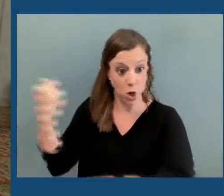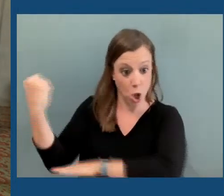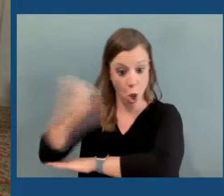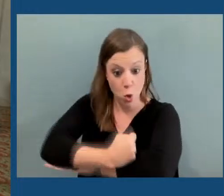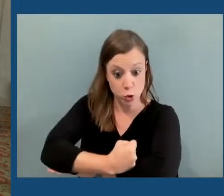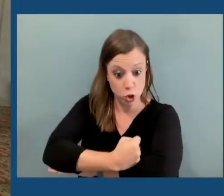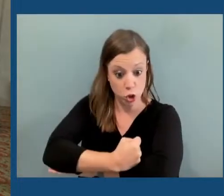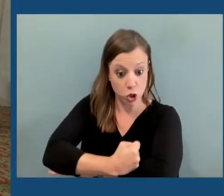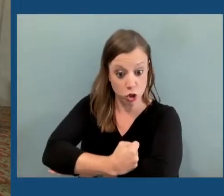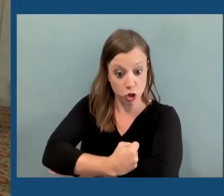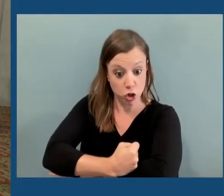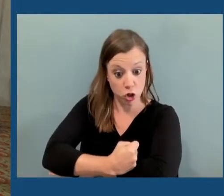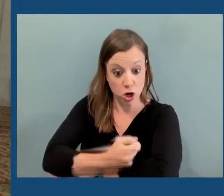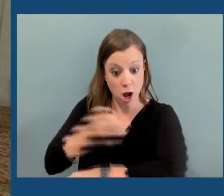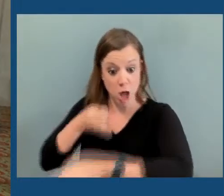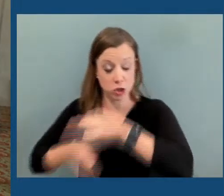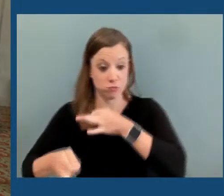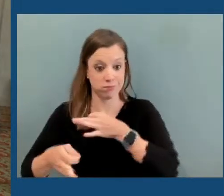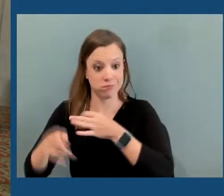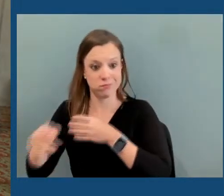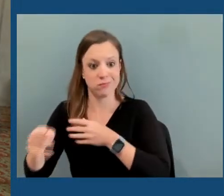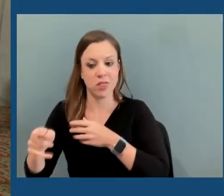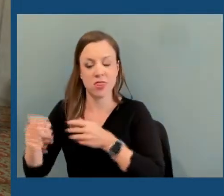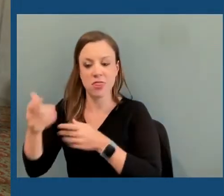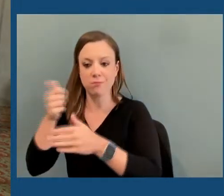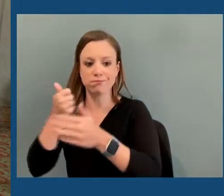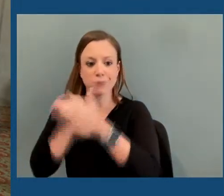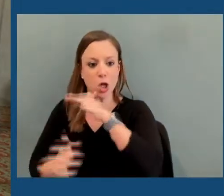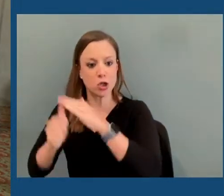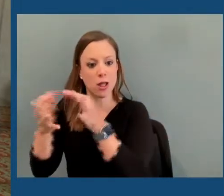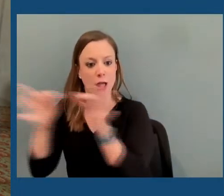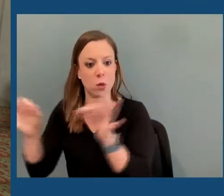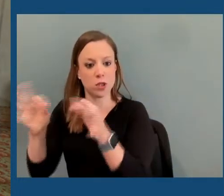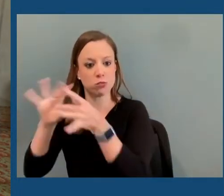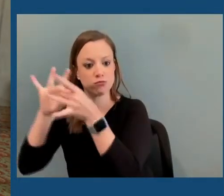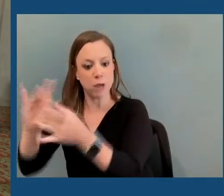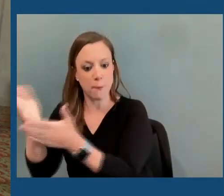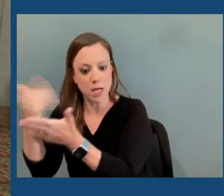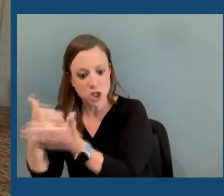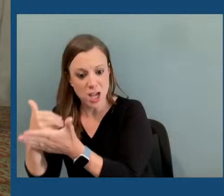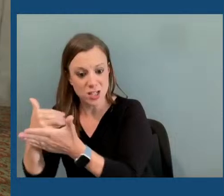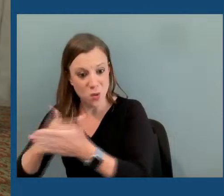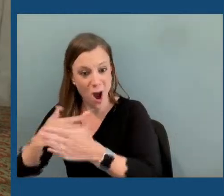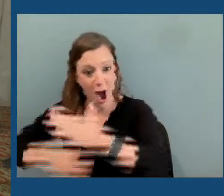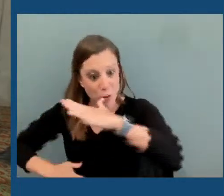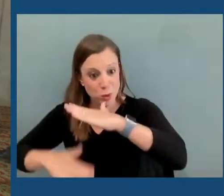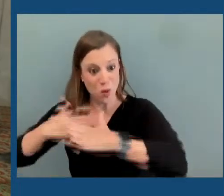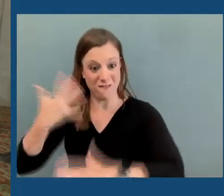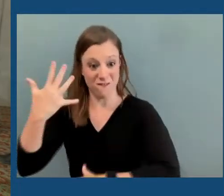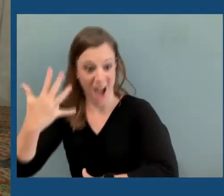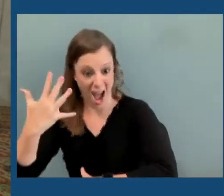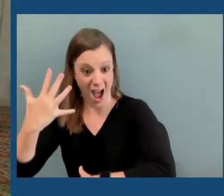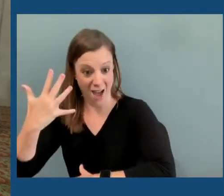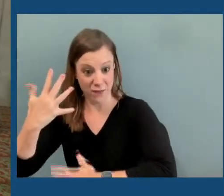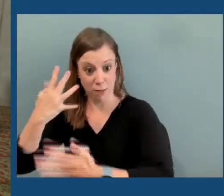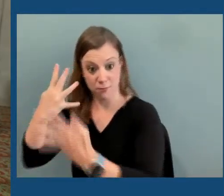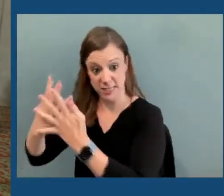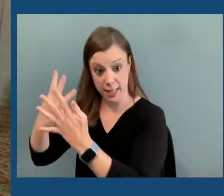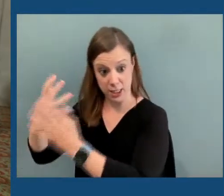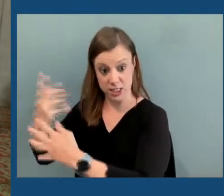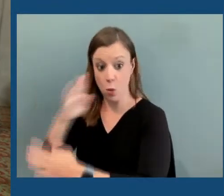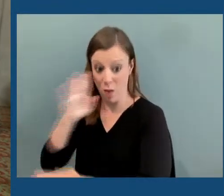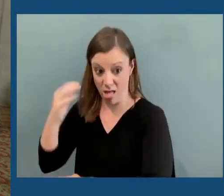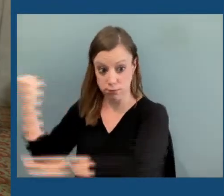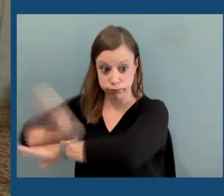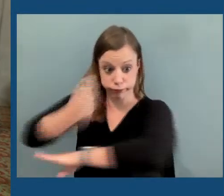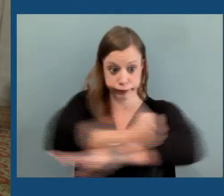5, perhaps less. I'm just curious if you've had any conversations with anyone at DOCS about what facilities may be on the chopping block, how many